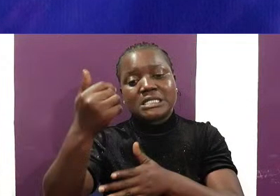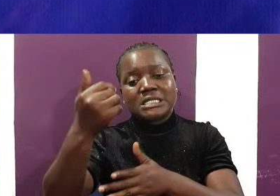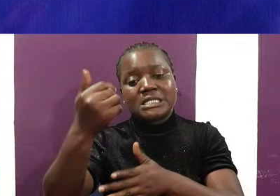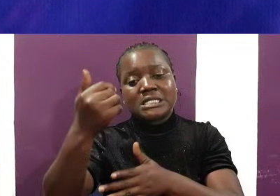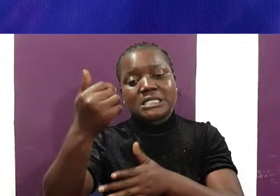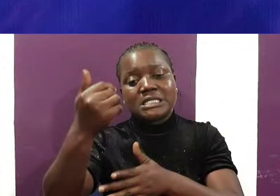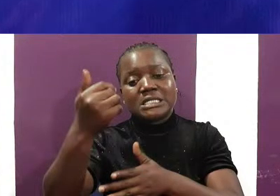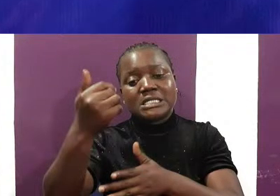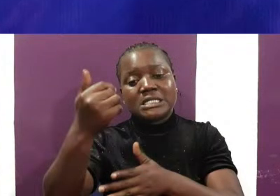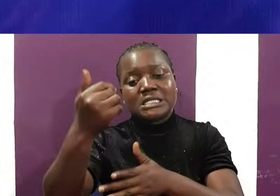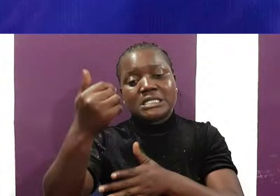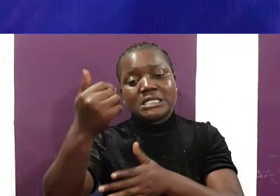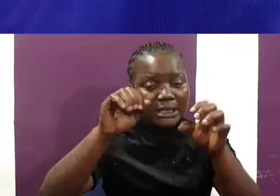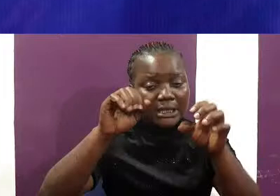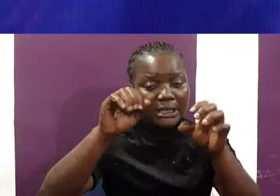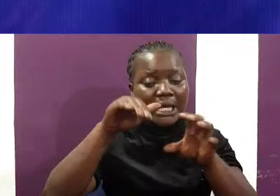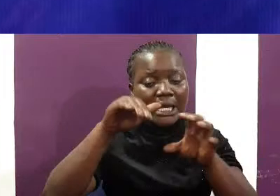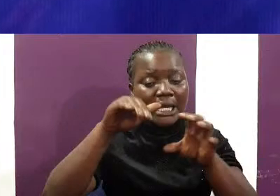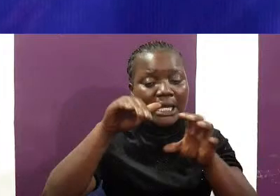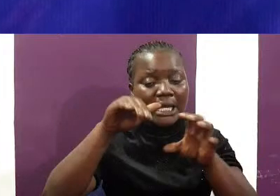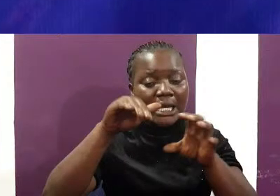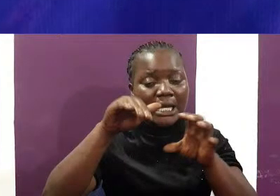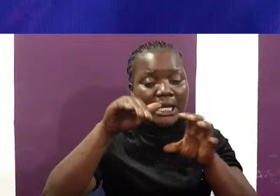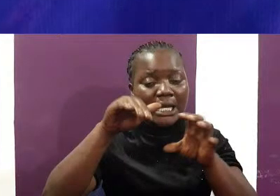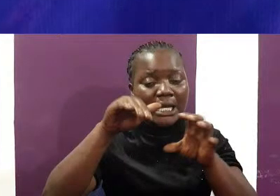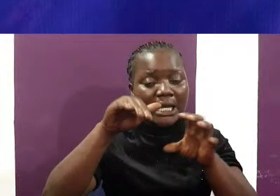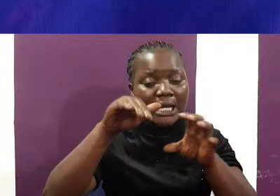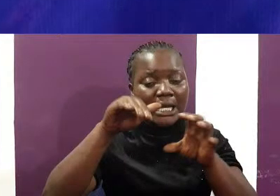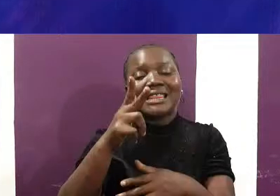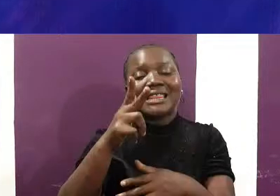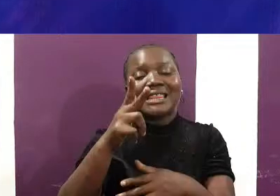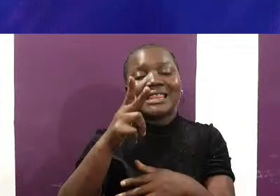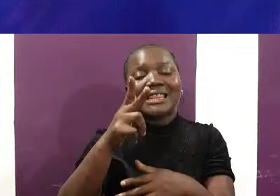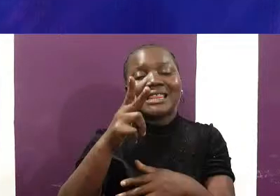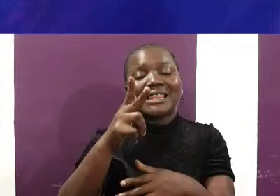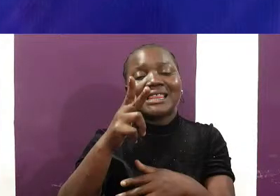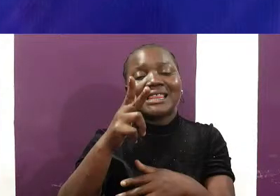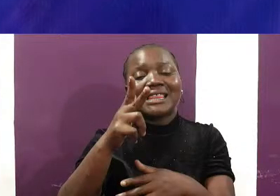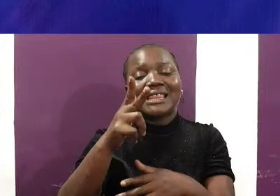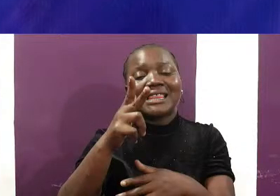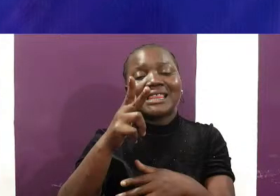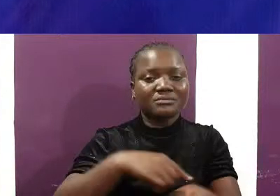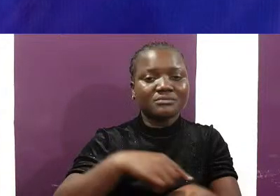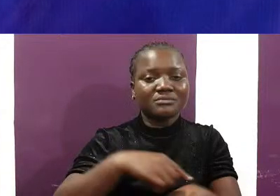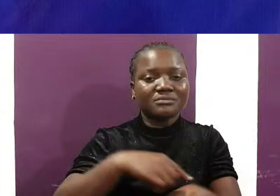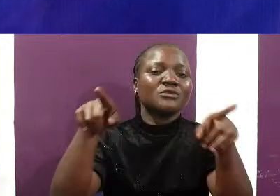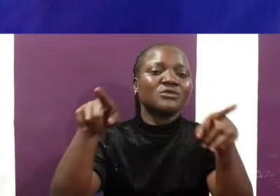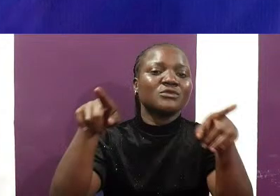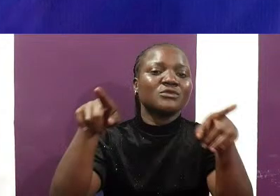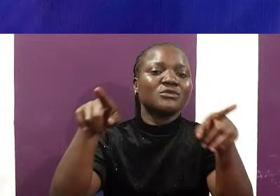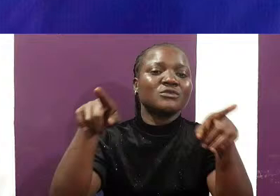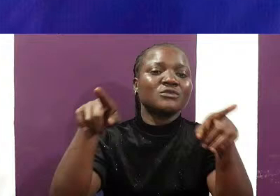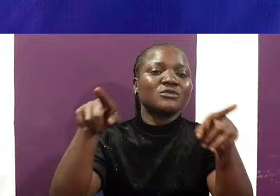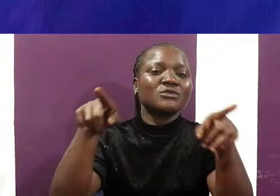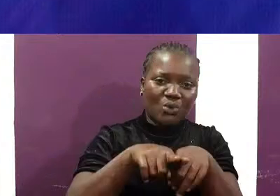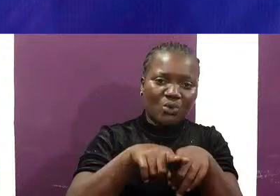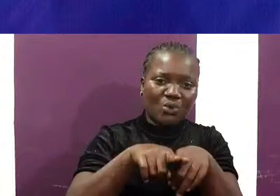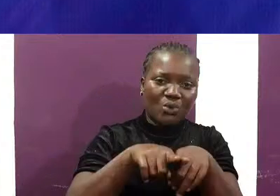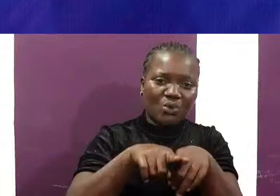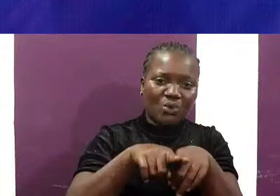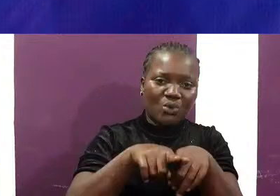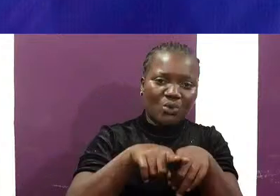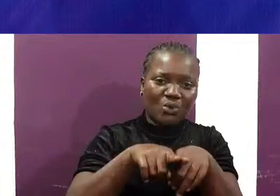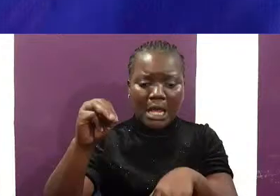of faith. And a third day, no, so on, so send you who you know. Just say, wow, planting of churches, spearheading in